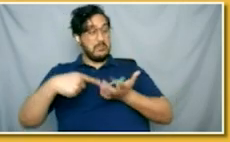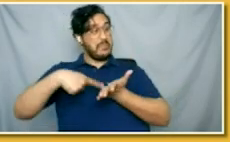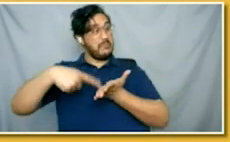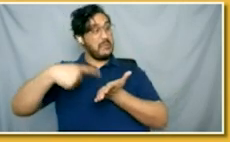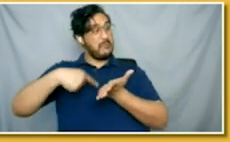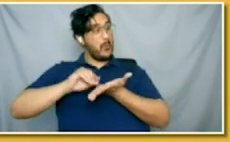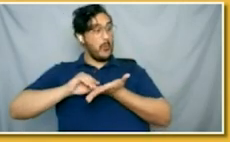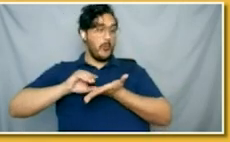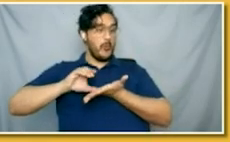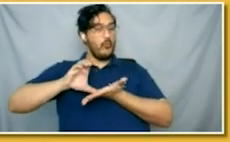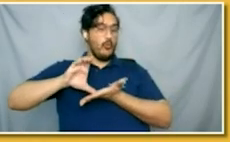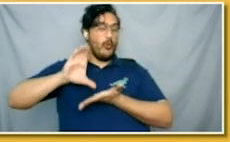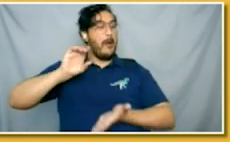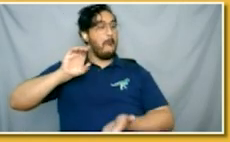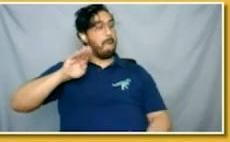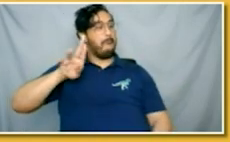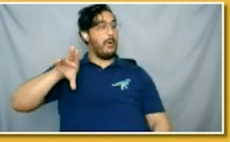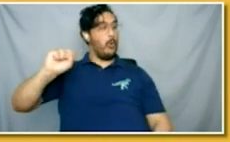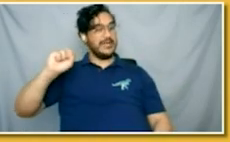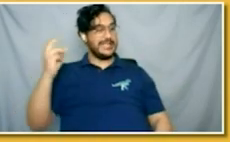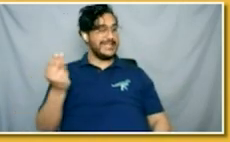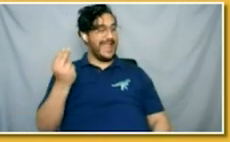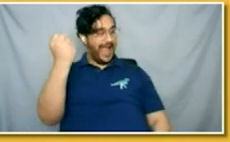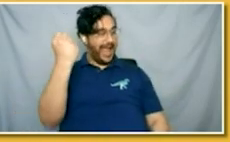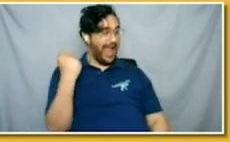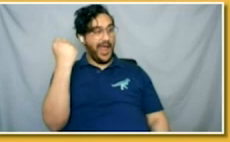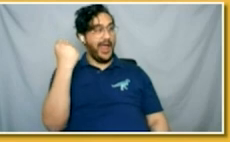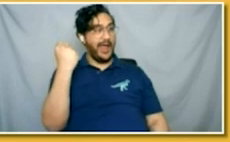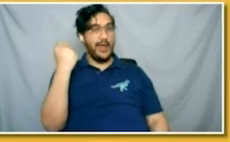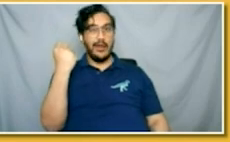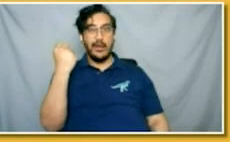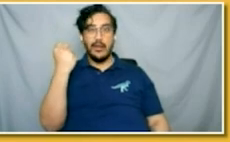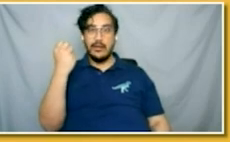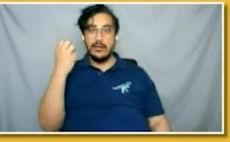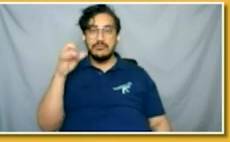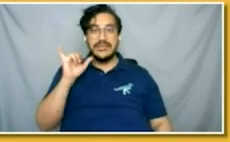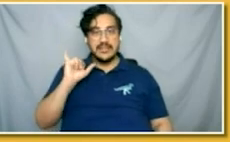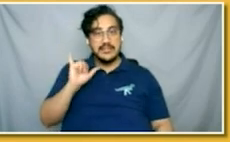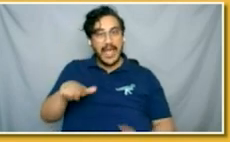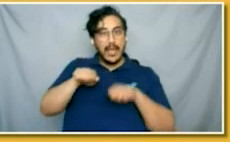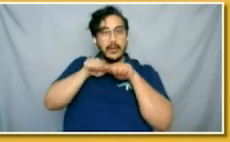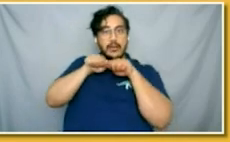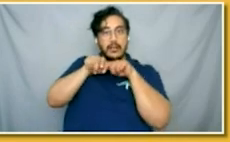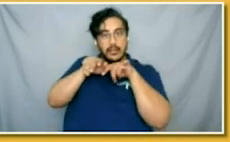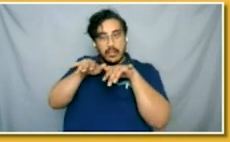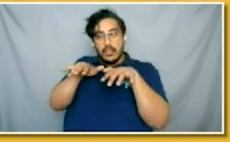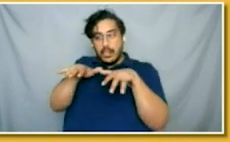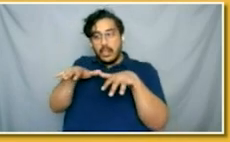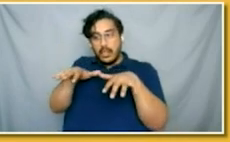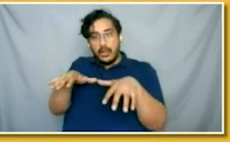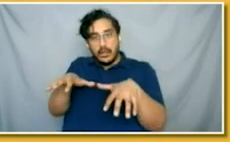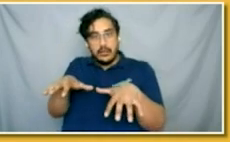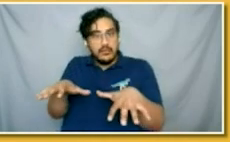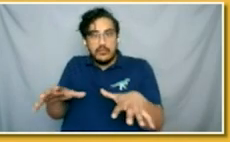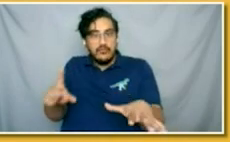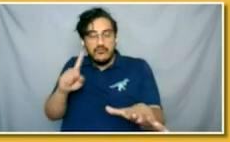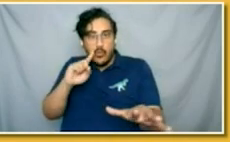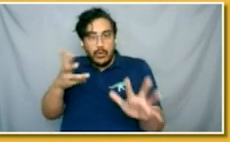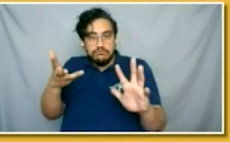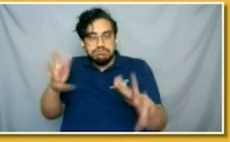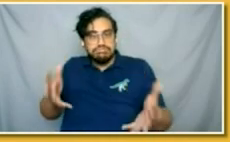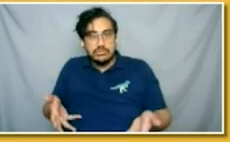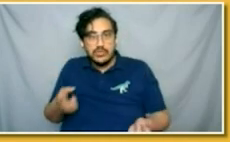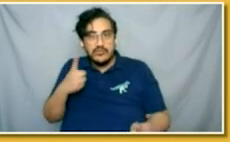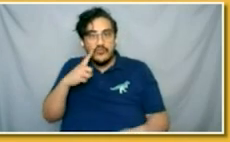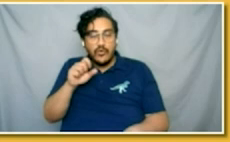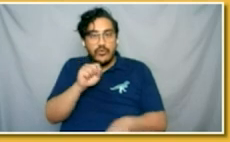And it kind of trickles down into basically a powder keg at the workroom floor. And, you